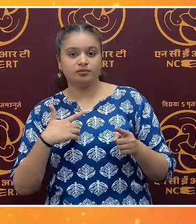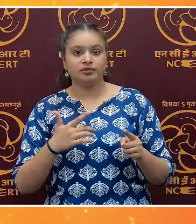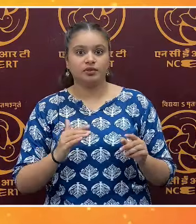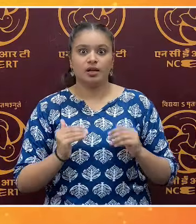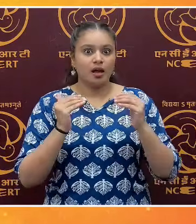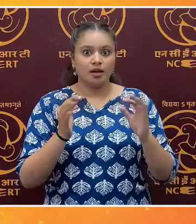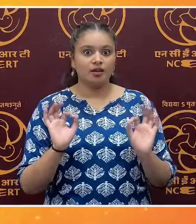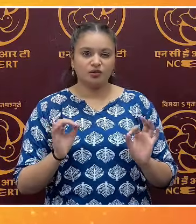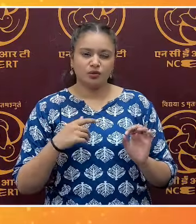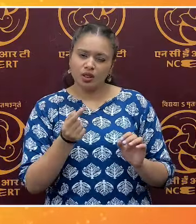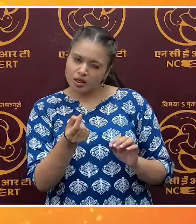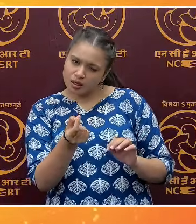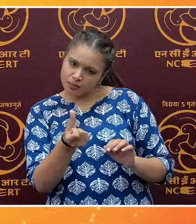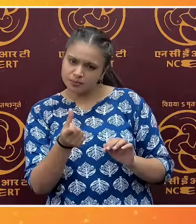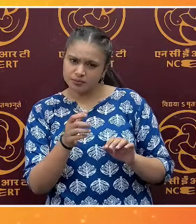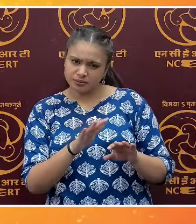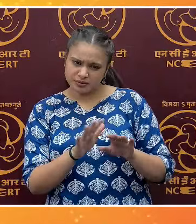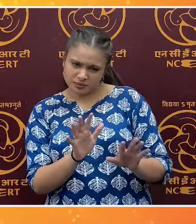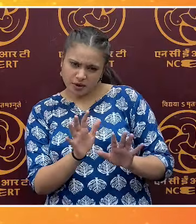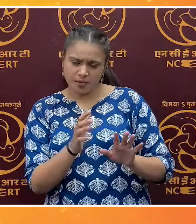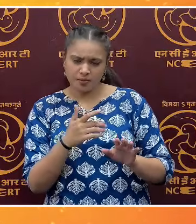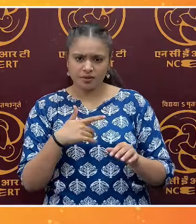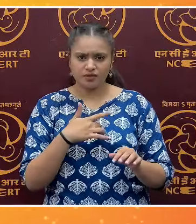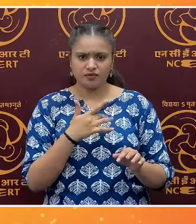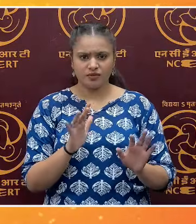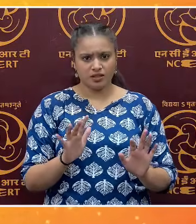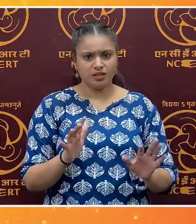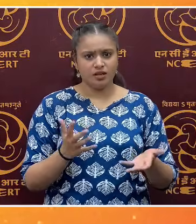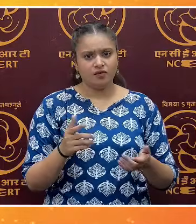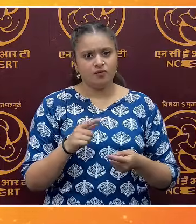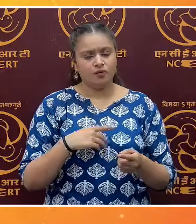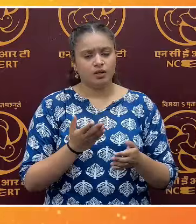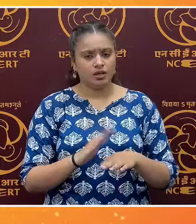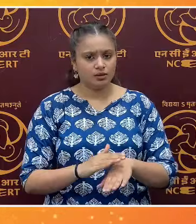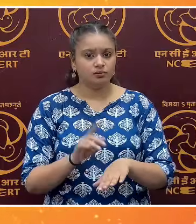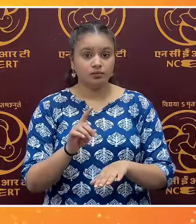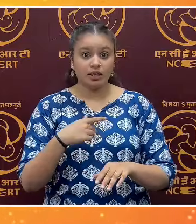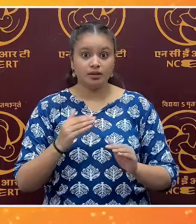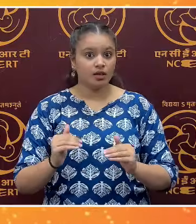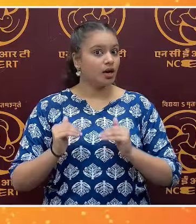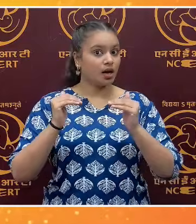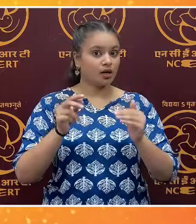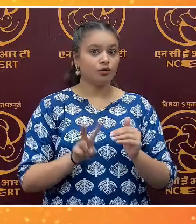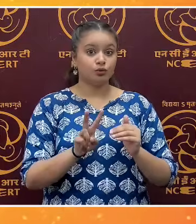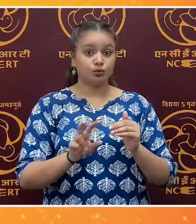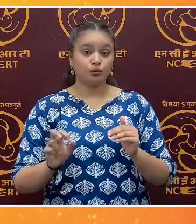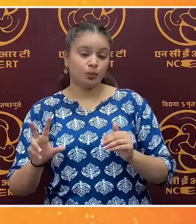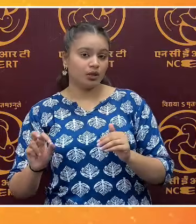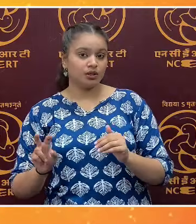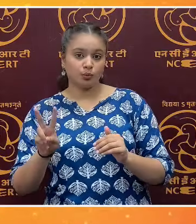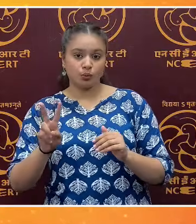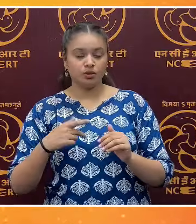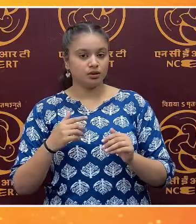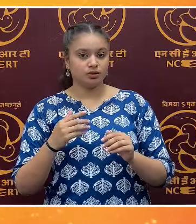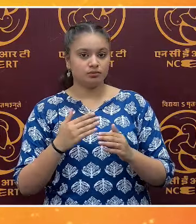just minor like vibration kind of thing you will experience, but you will not get a 220 voltage of shock. So that is